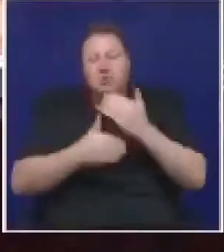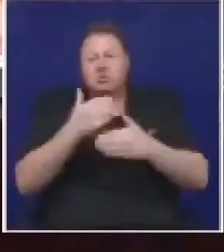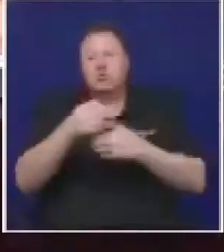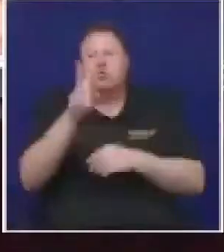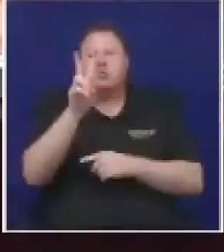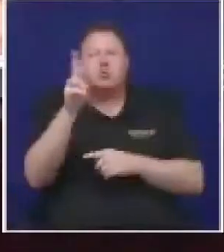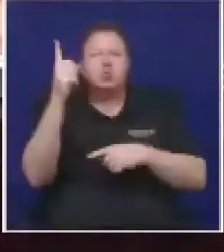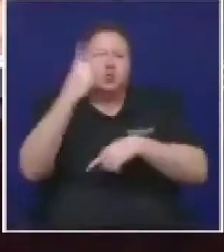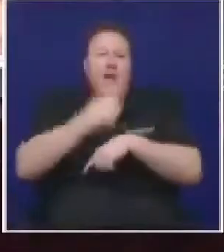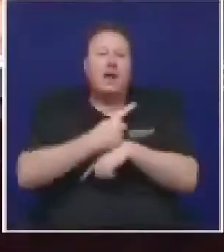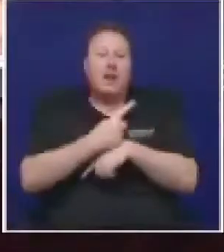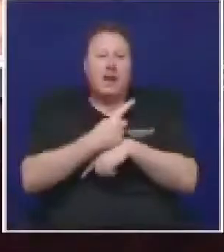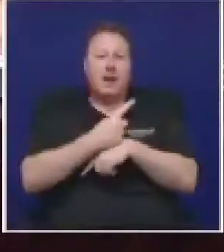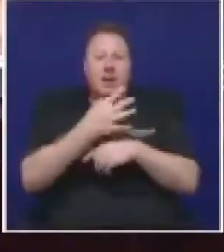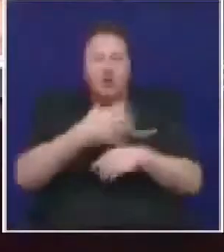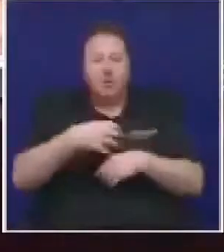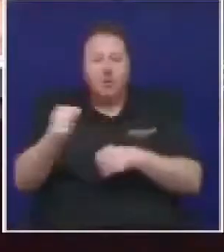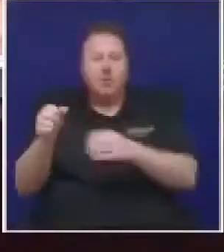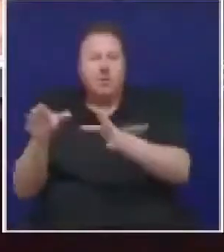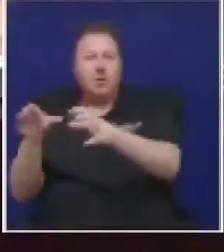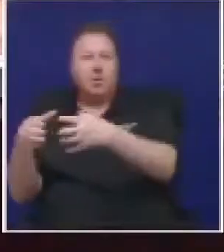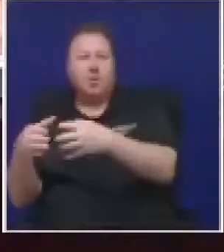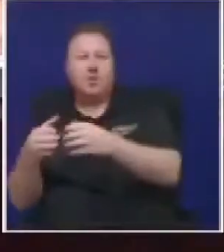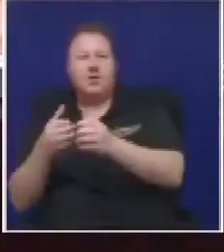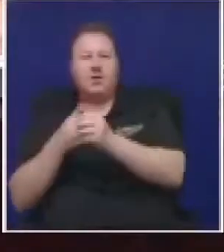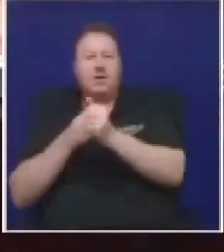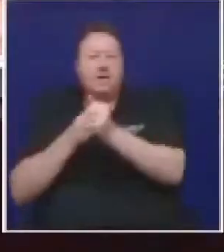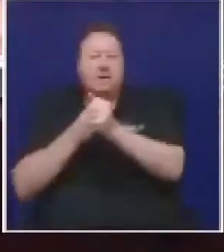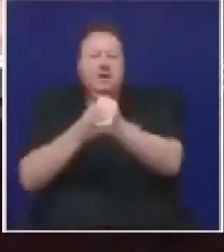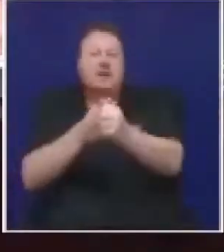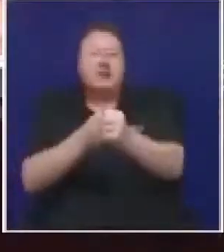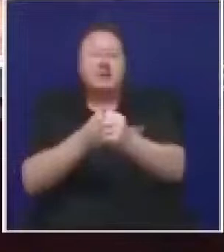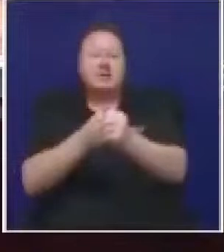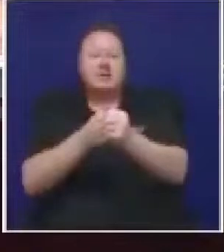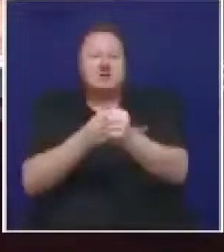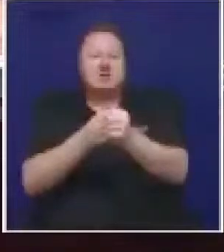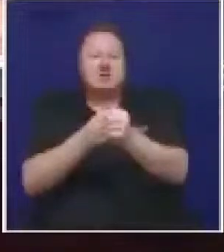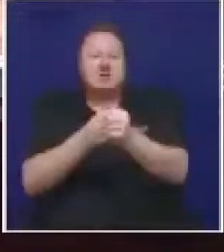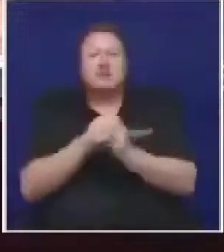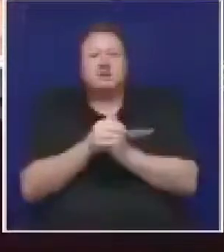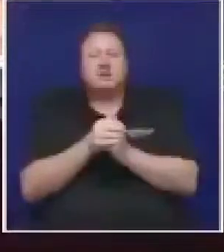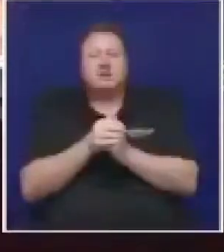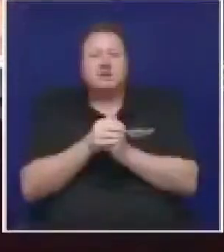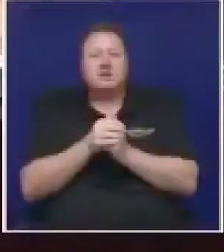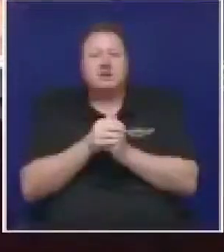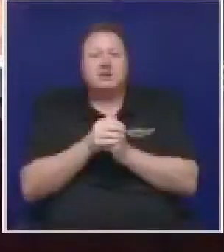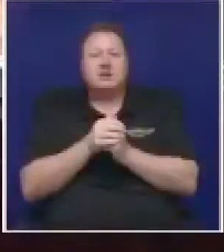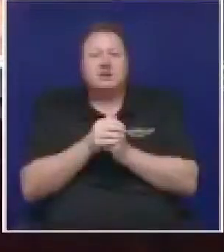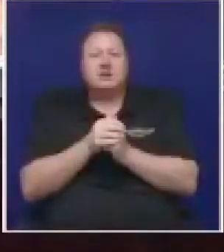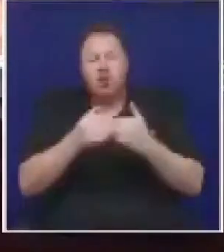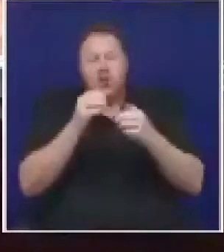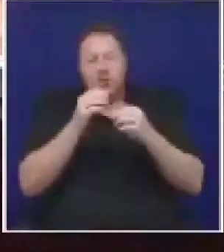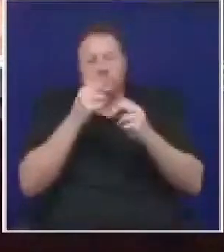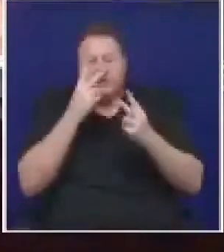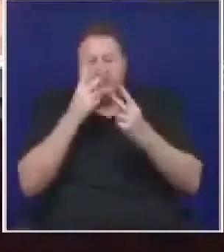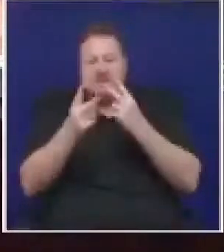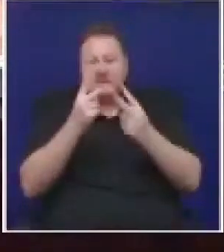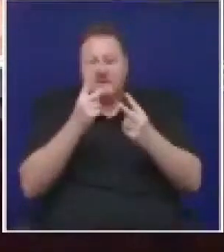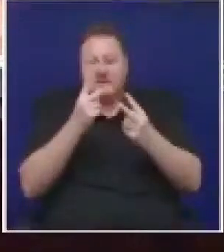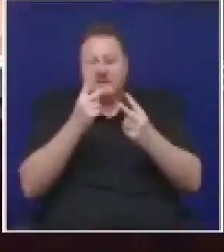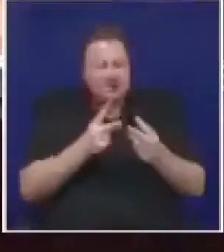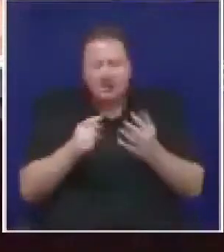retreat. The leaders met to reflect on progress in the implementation of the